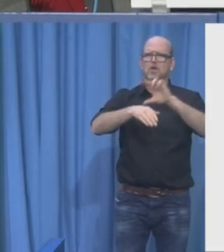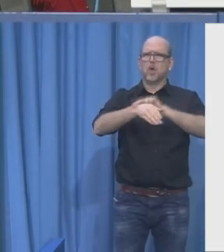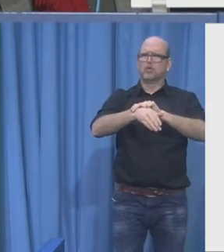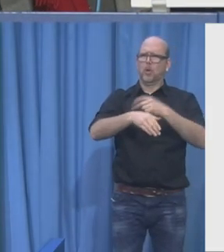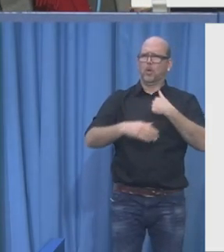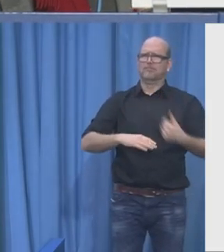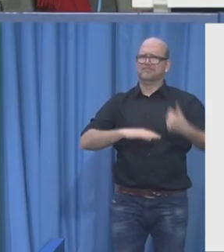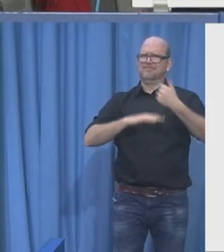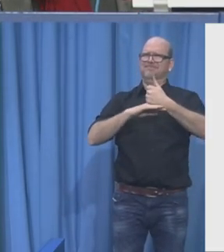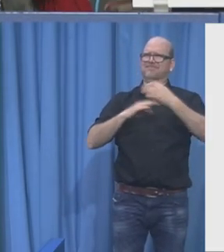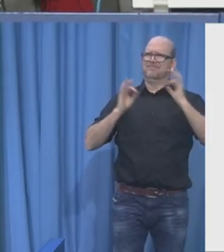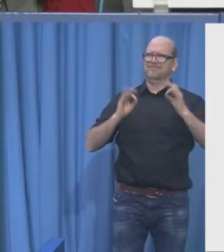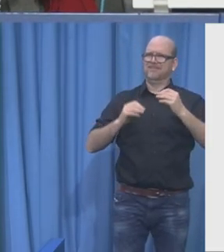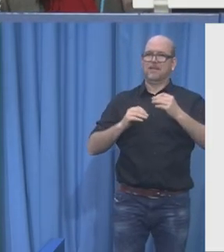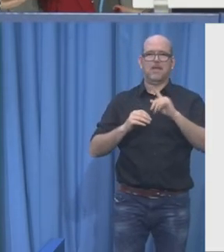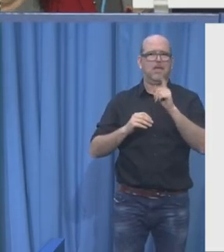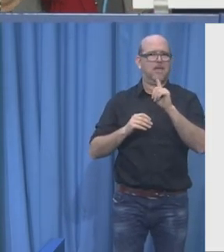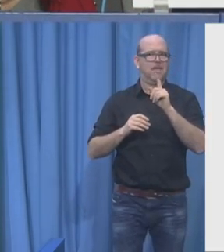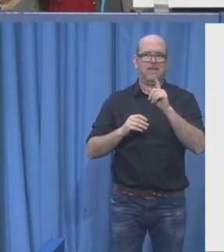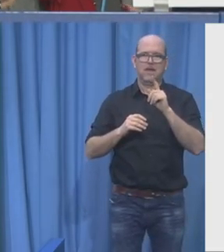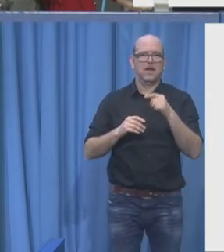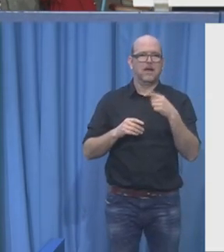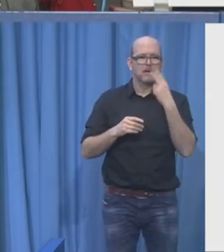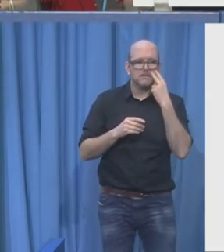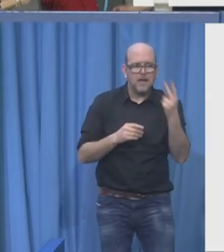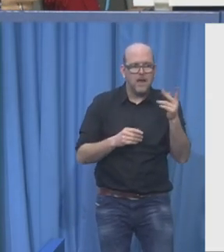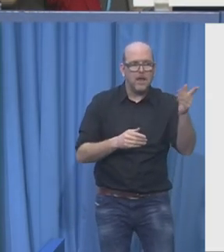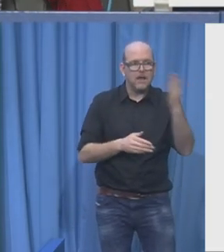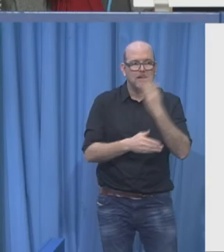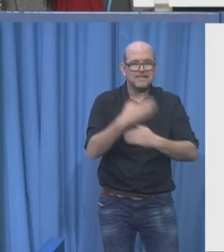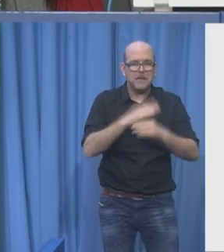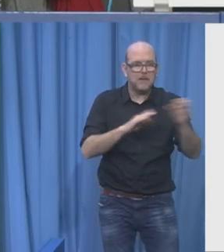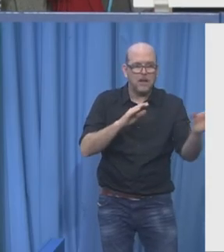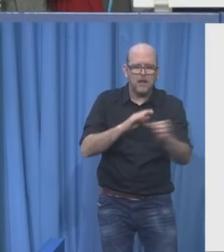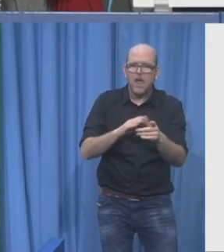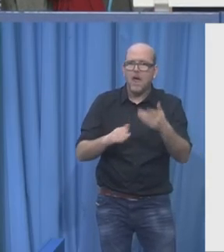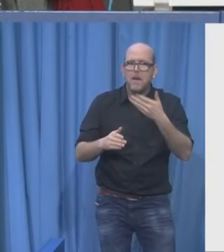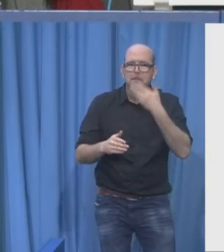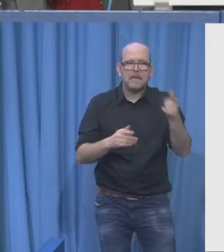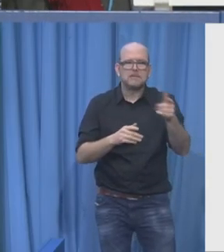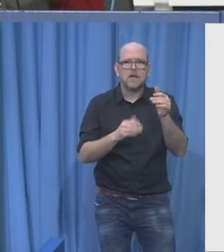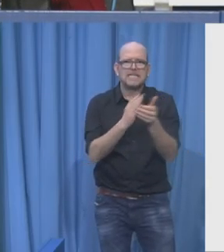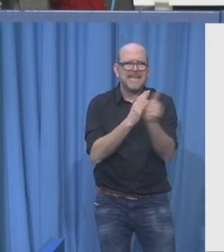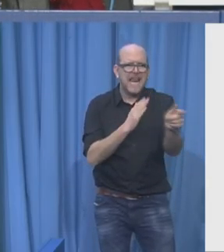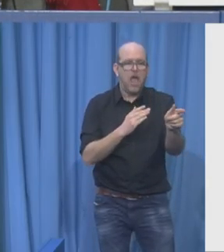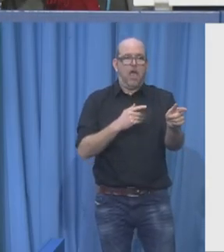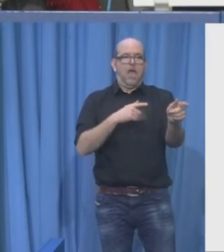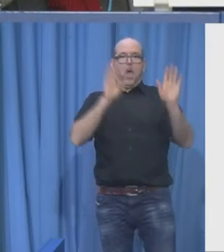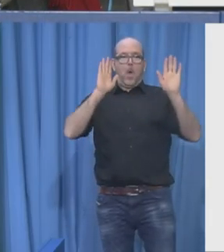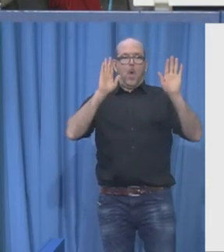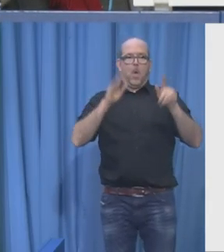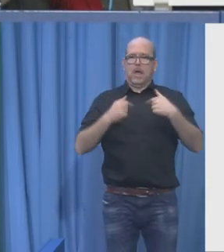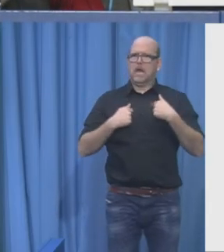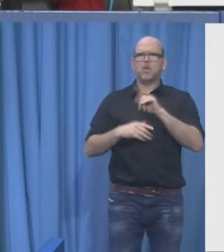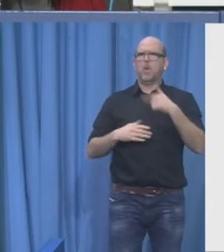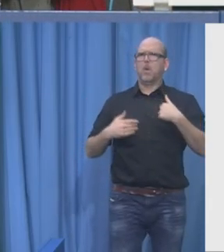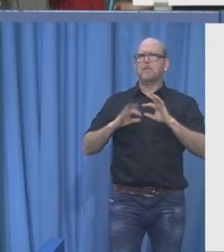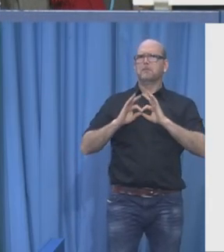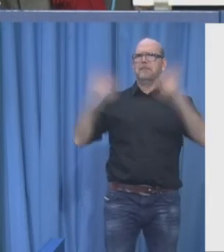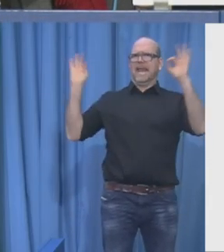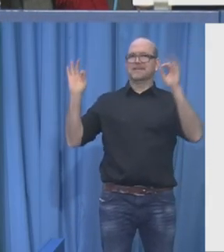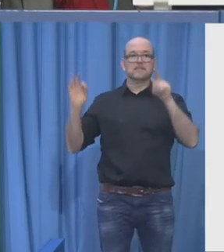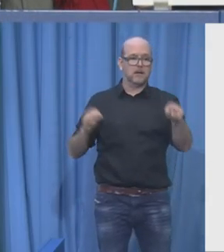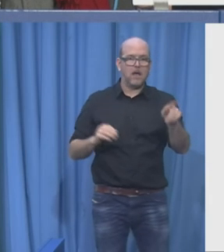in the society, we were really surprised as how they were perceived in the hospitals,